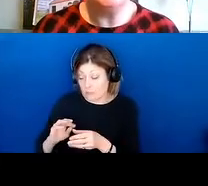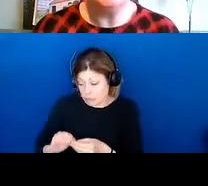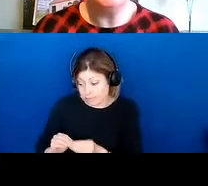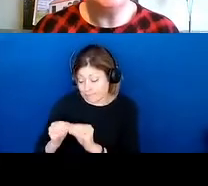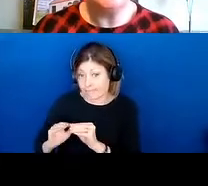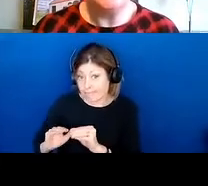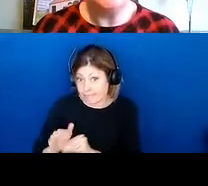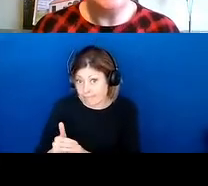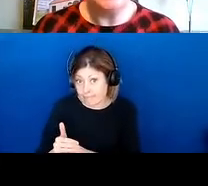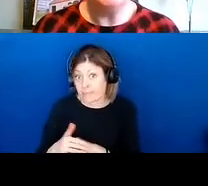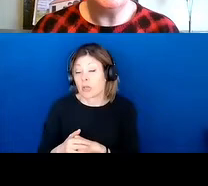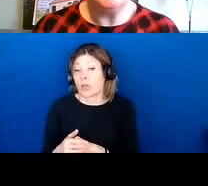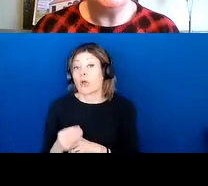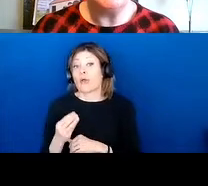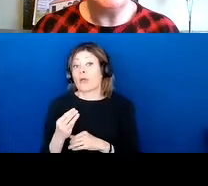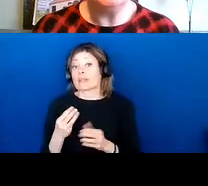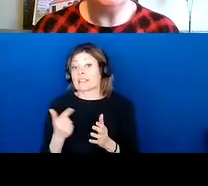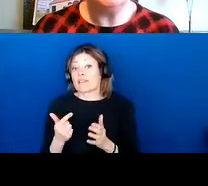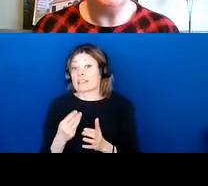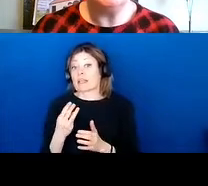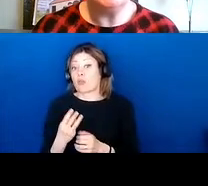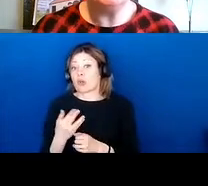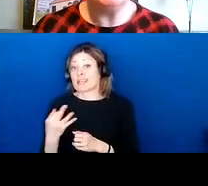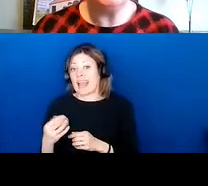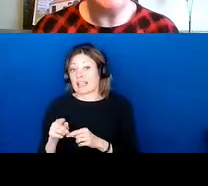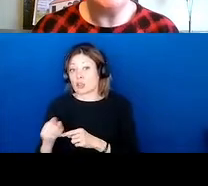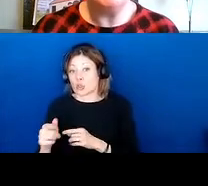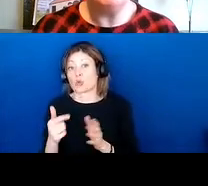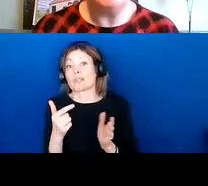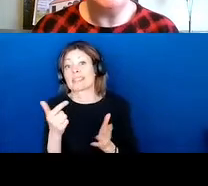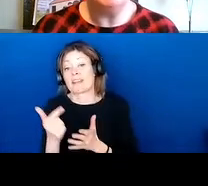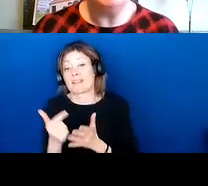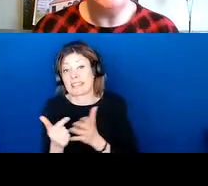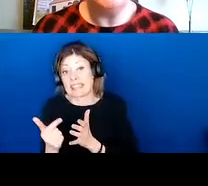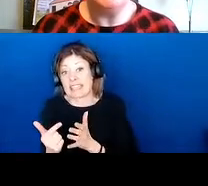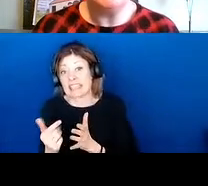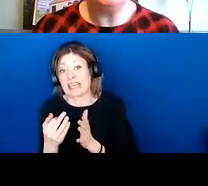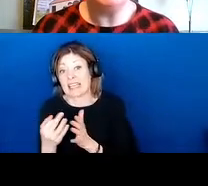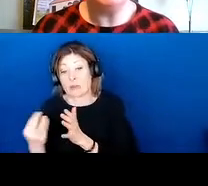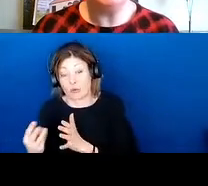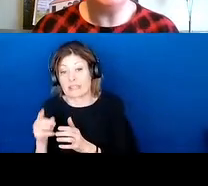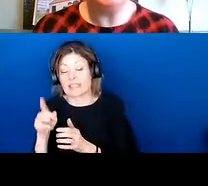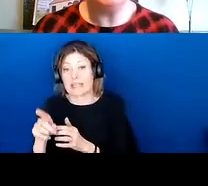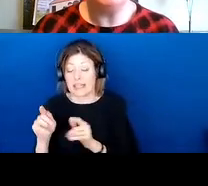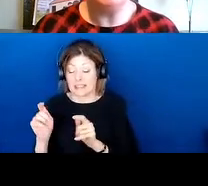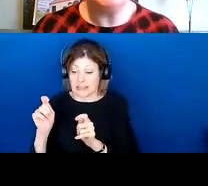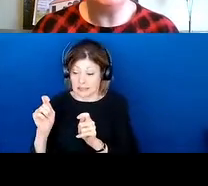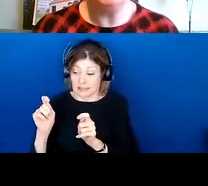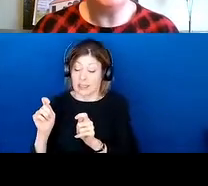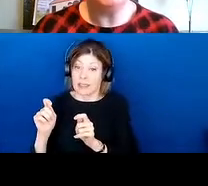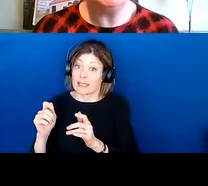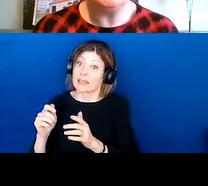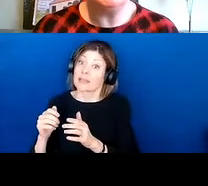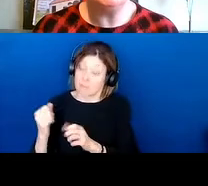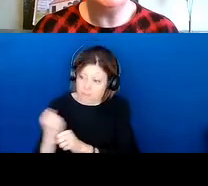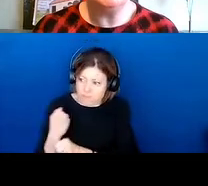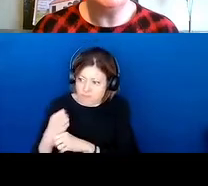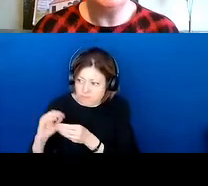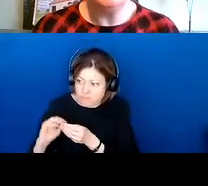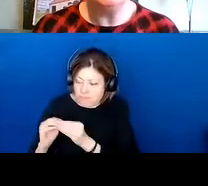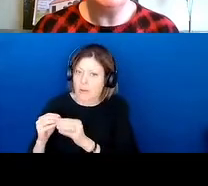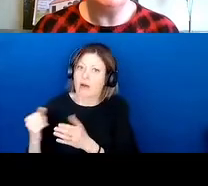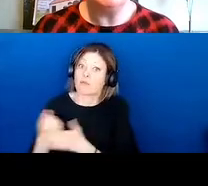1773. And although it fell into complete disrepair and ruin, it has been restored over the past 40